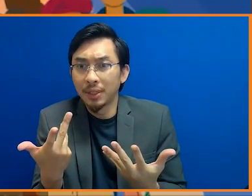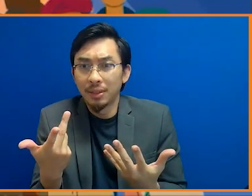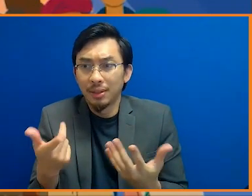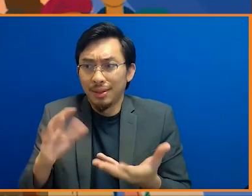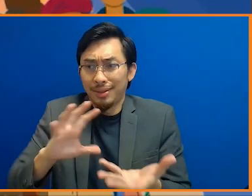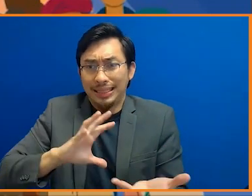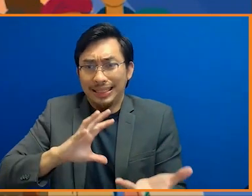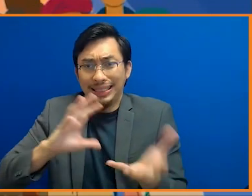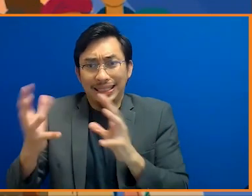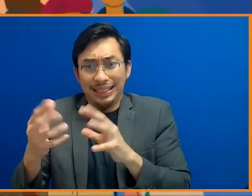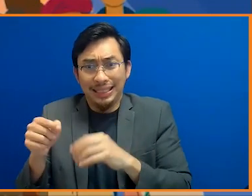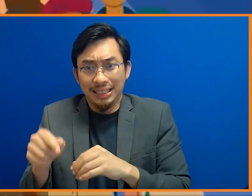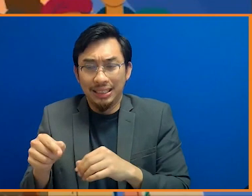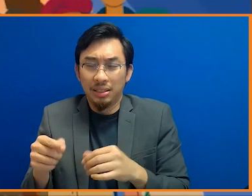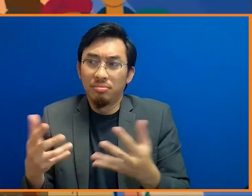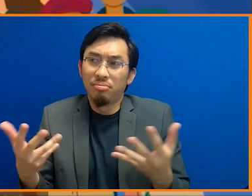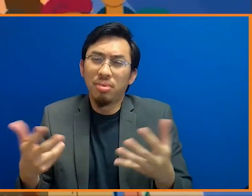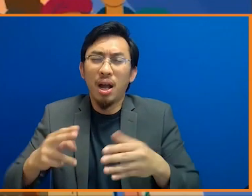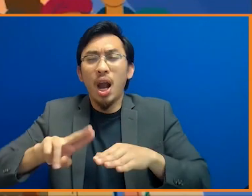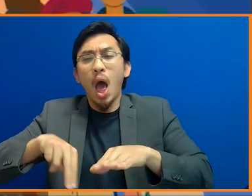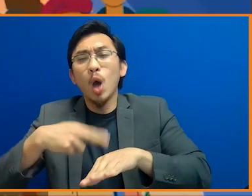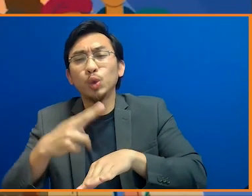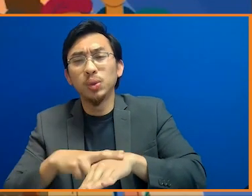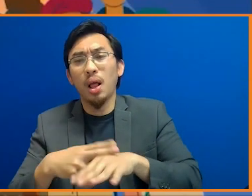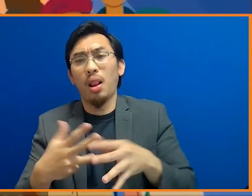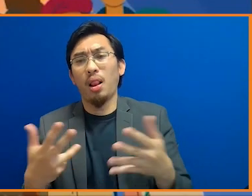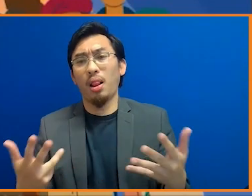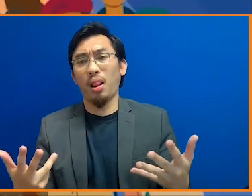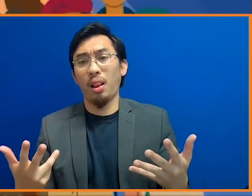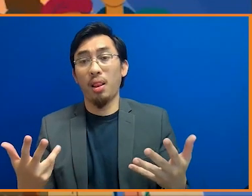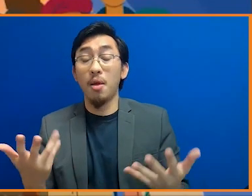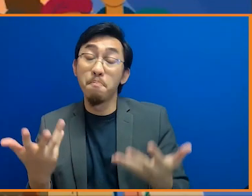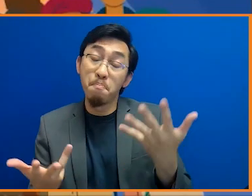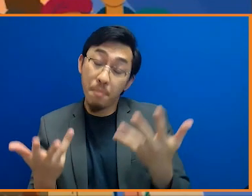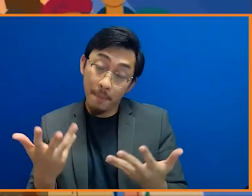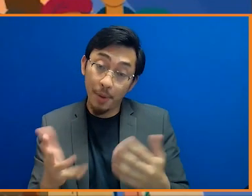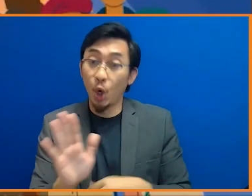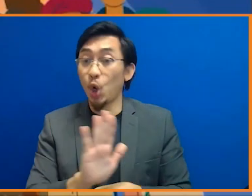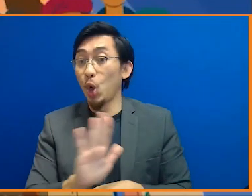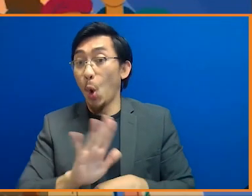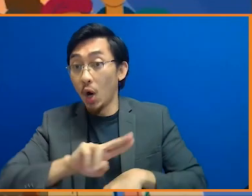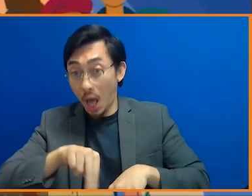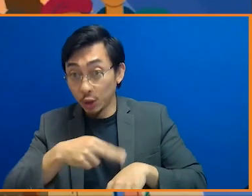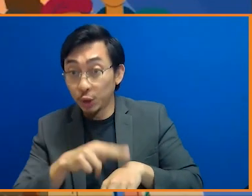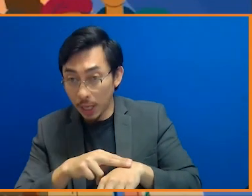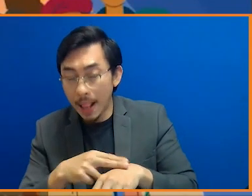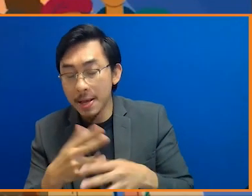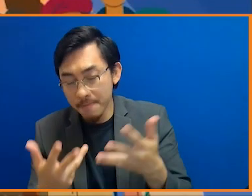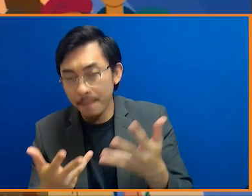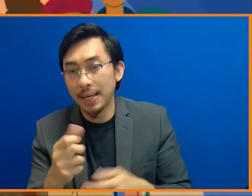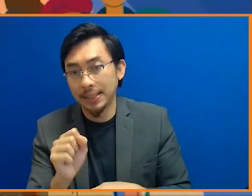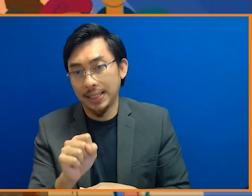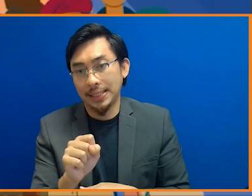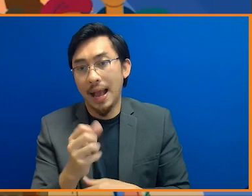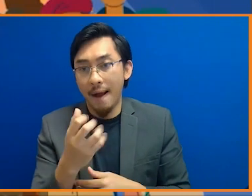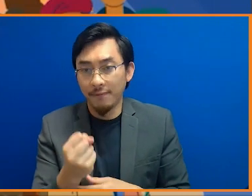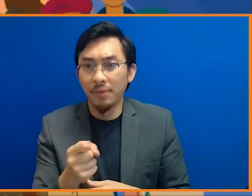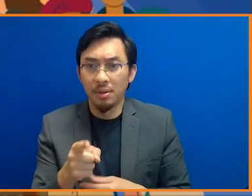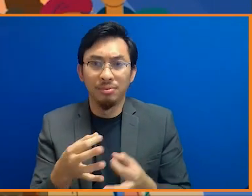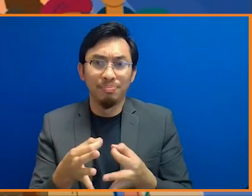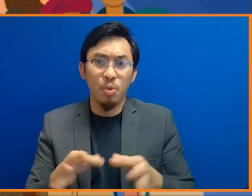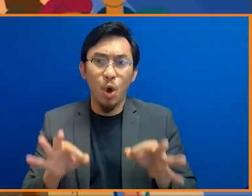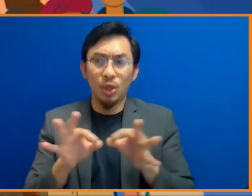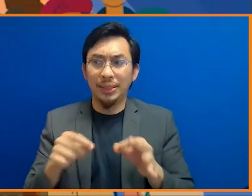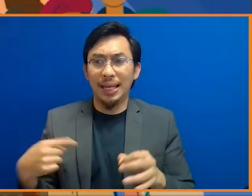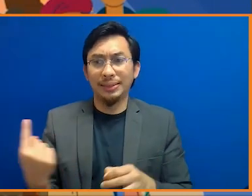cause of that disasters. It can be natural, also can be non-natural. Okay? And then the